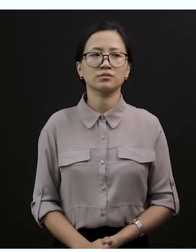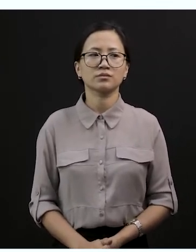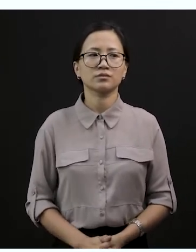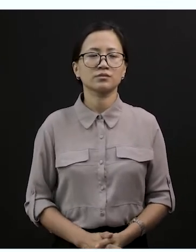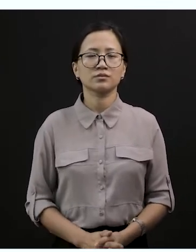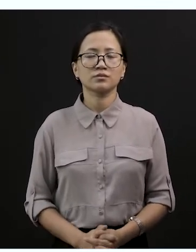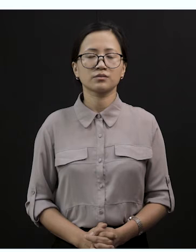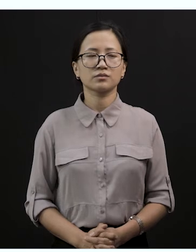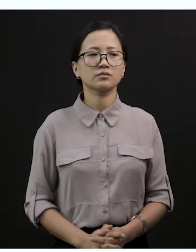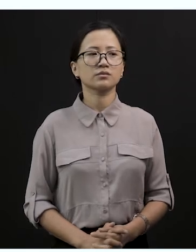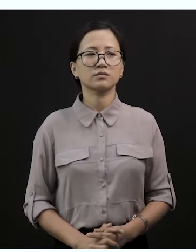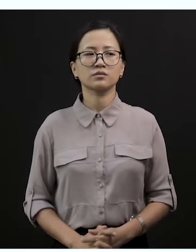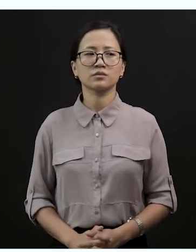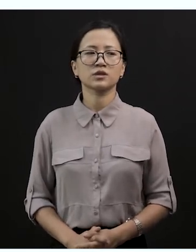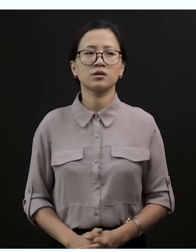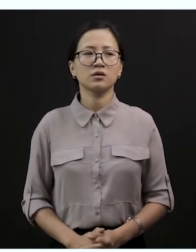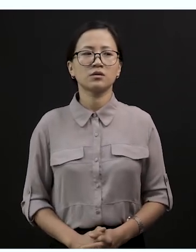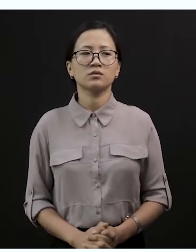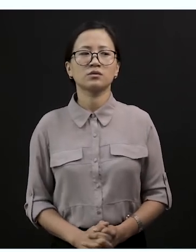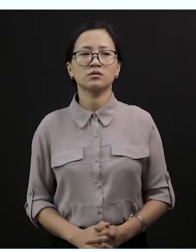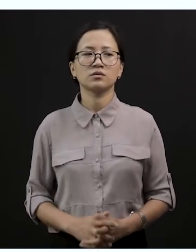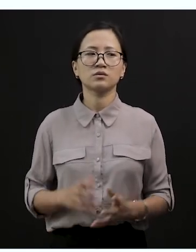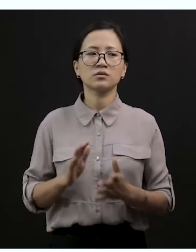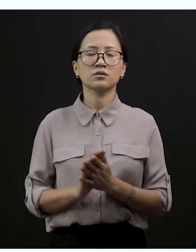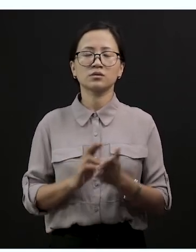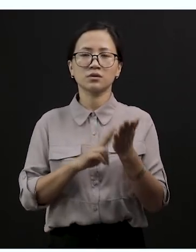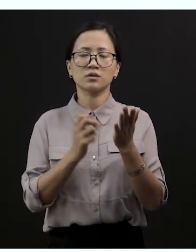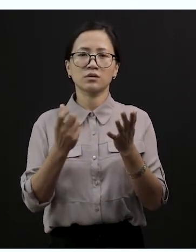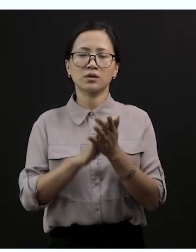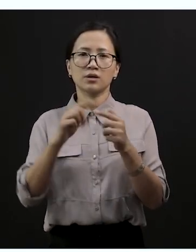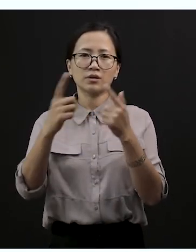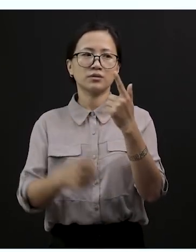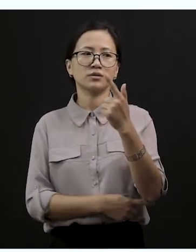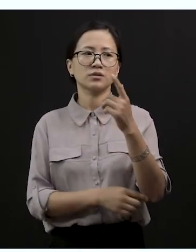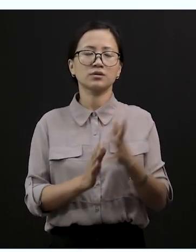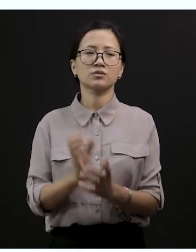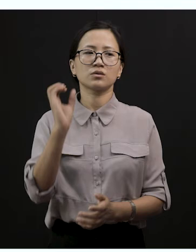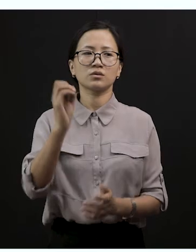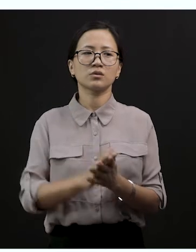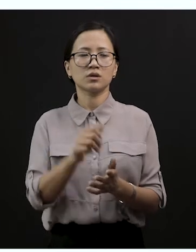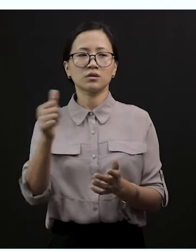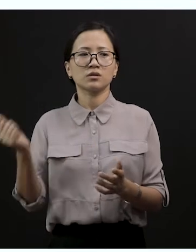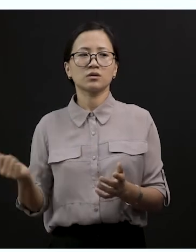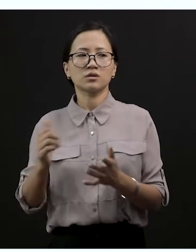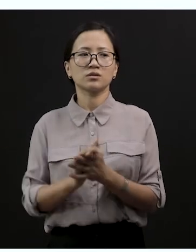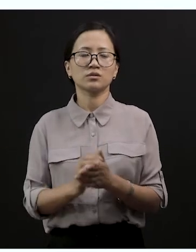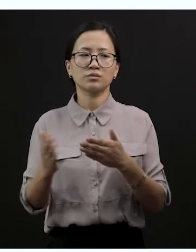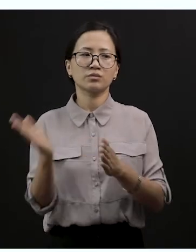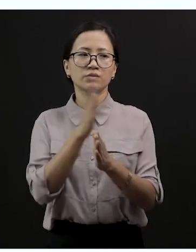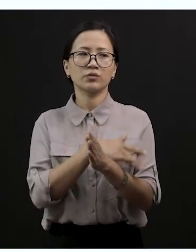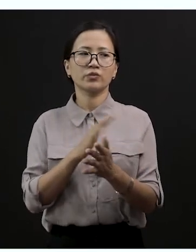singular and plural noun. And now in the case when noun ending with o has another vowel before